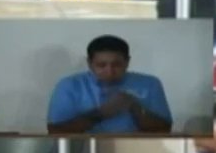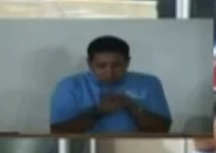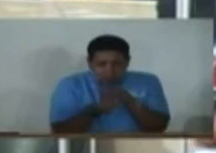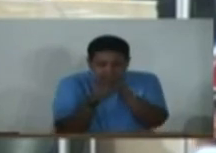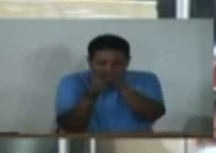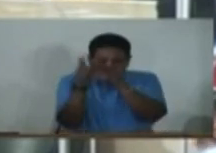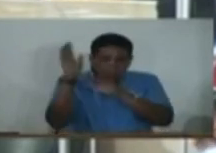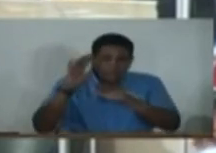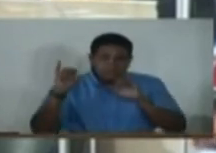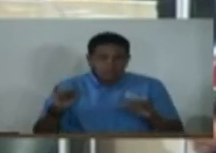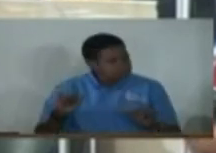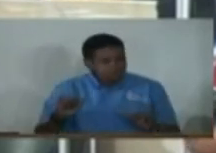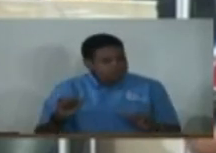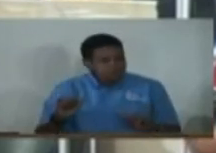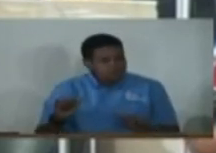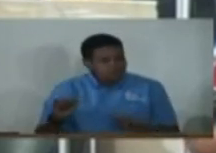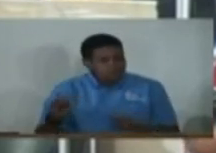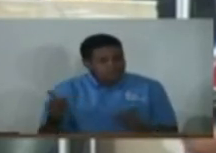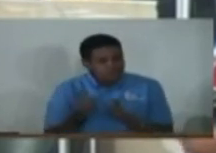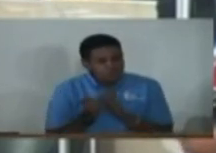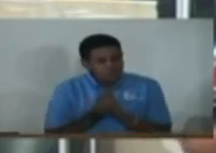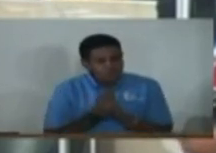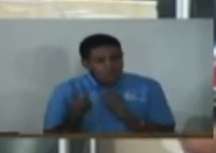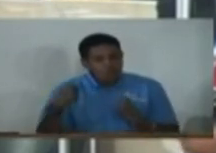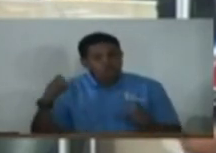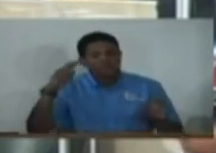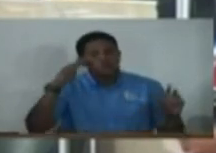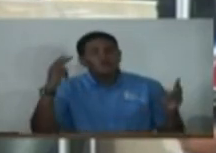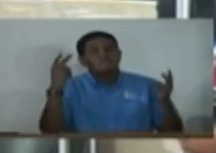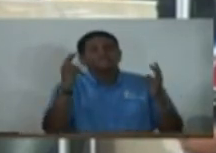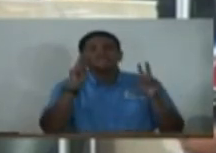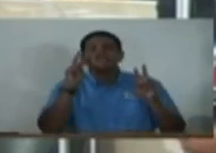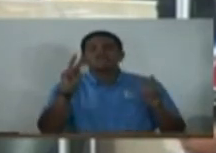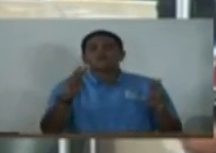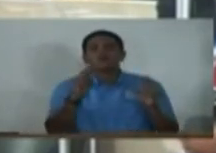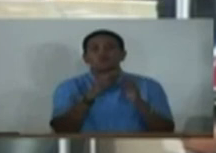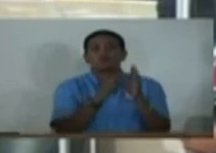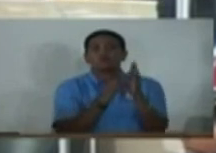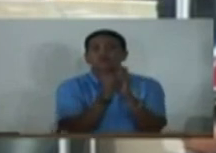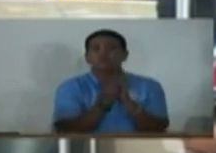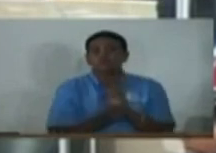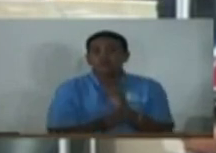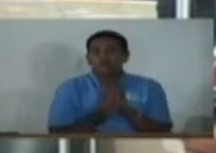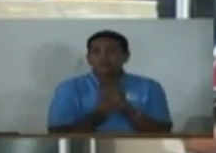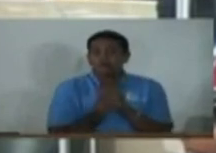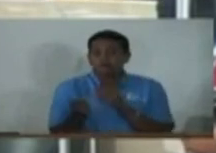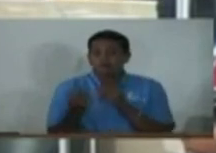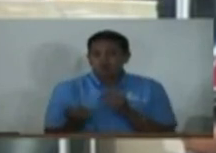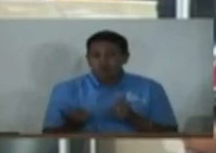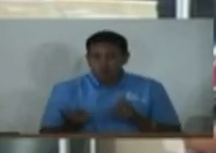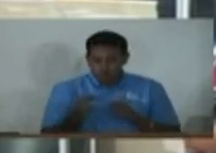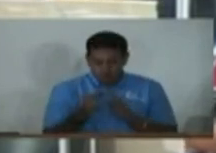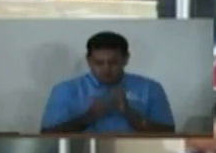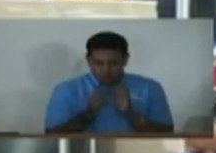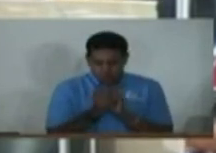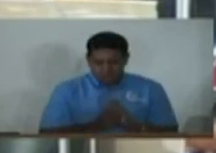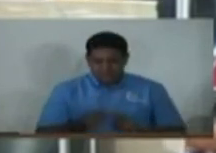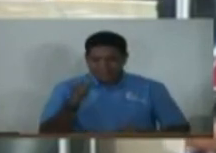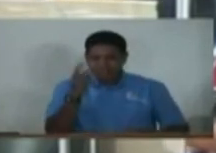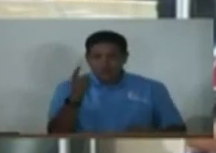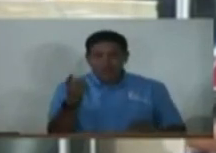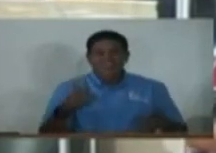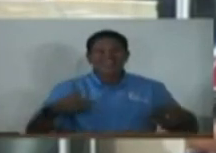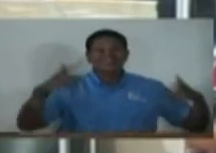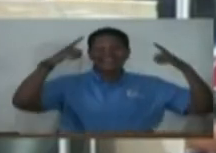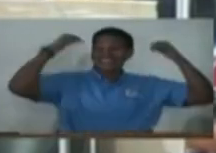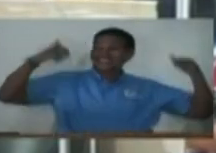past. Let us view the recrafting of the measures not as a license for